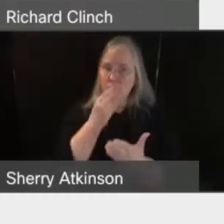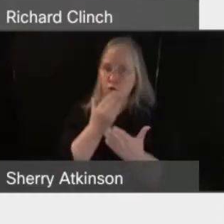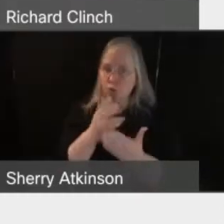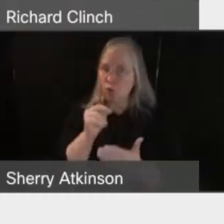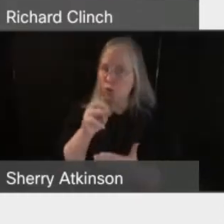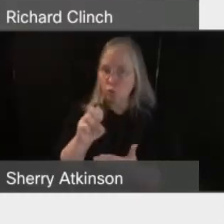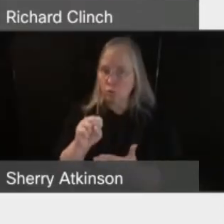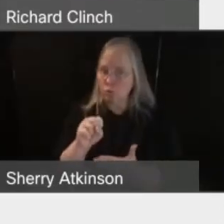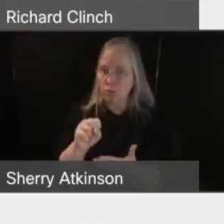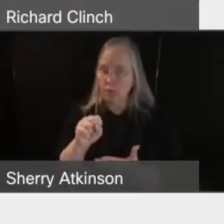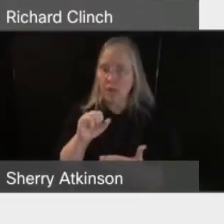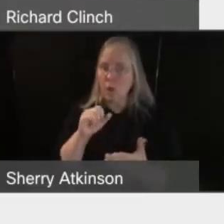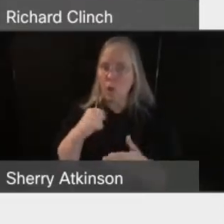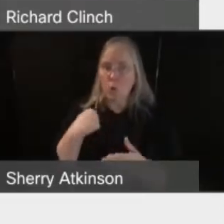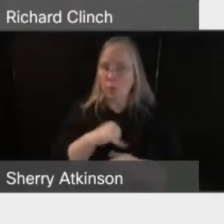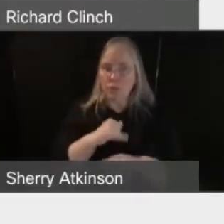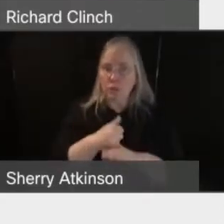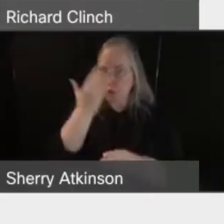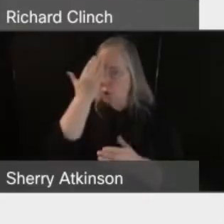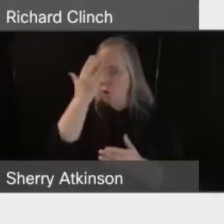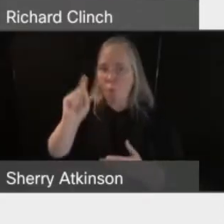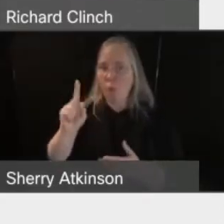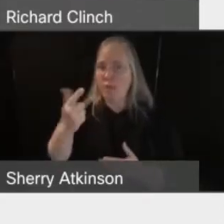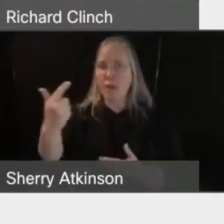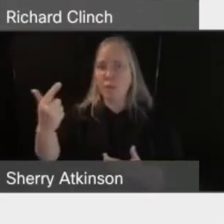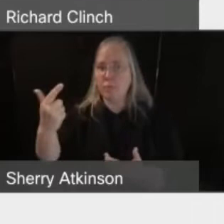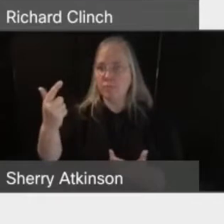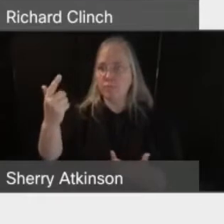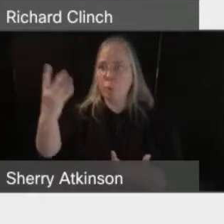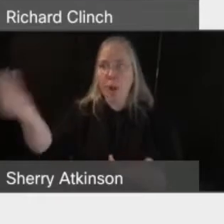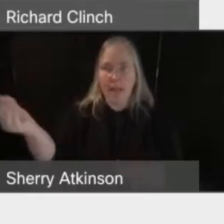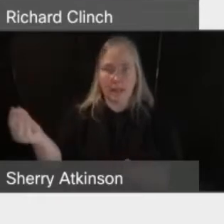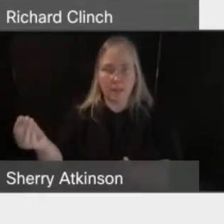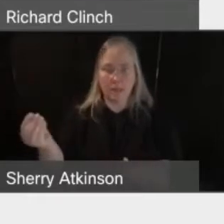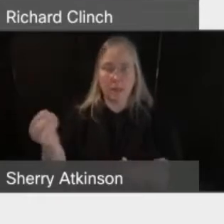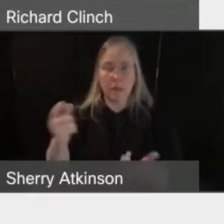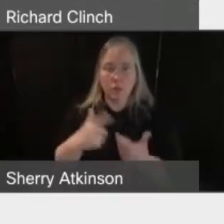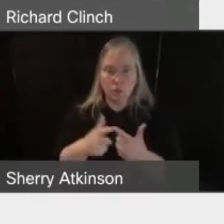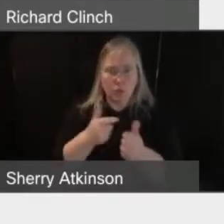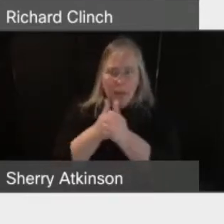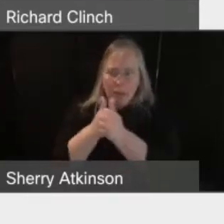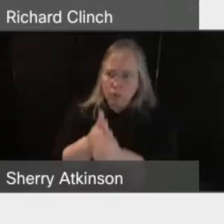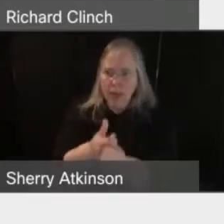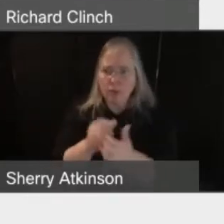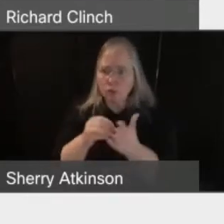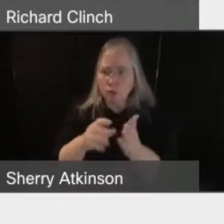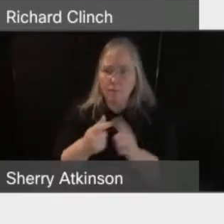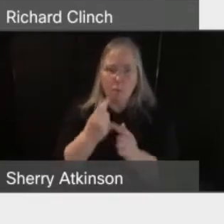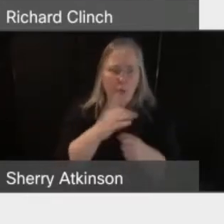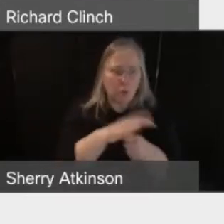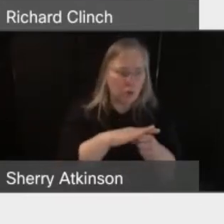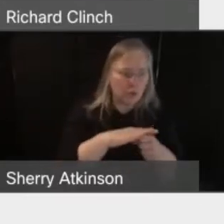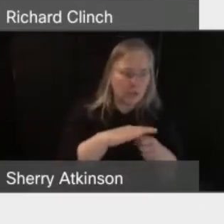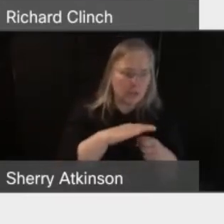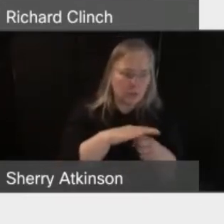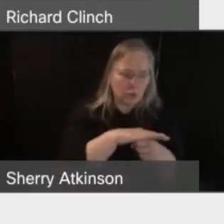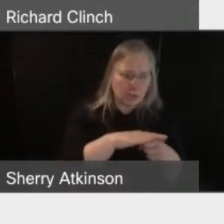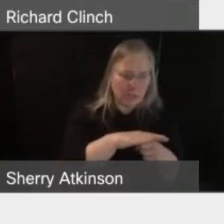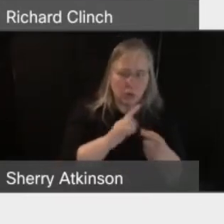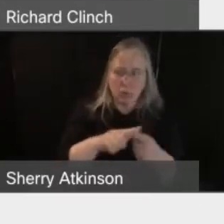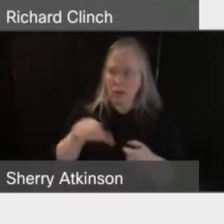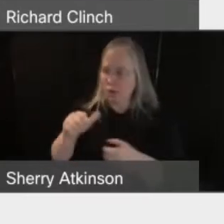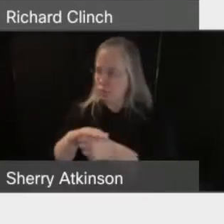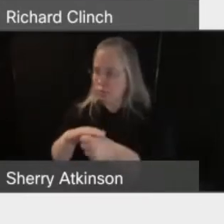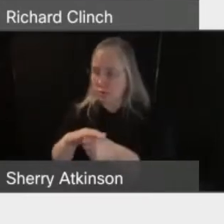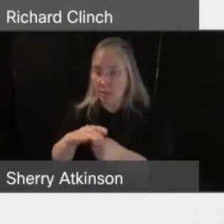they went. And trying to track those students from jurisdiction to jurisdiction, they're somewhere, but